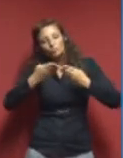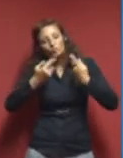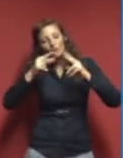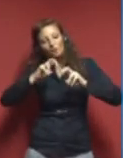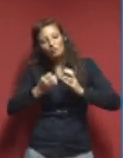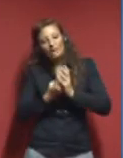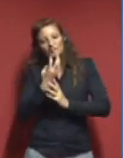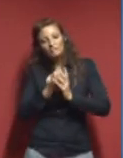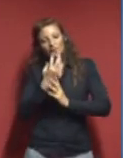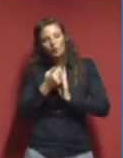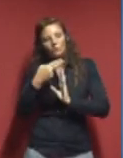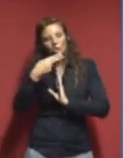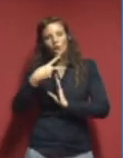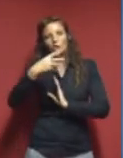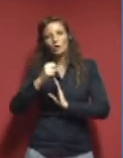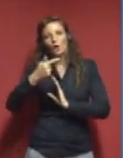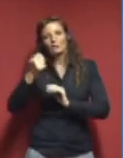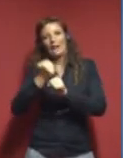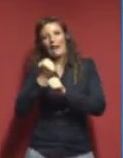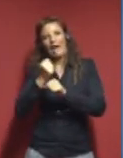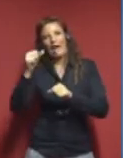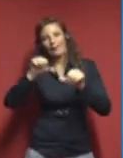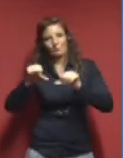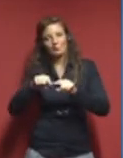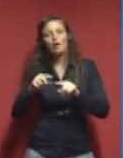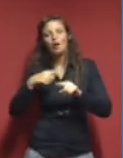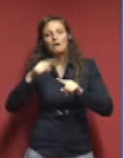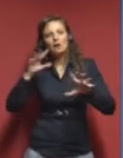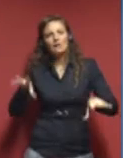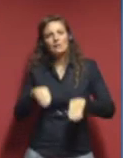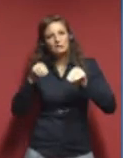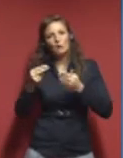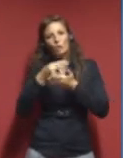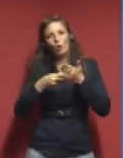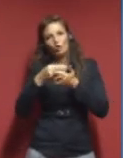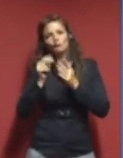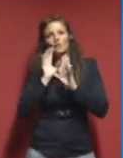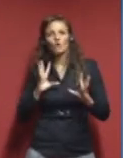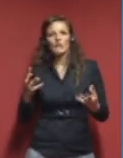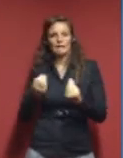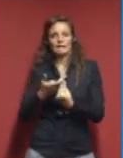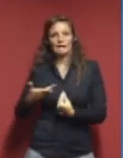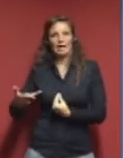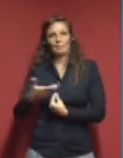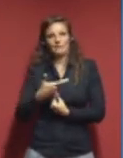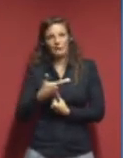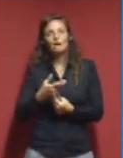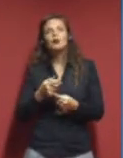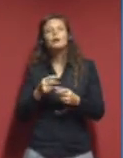started the Lasersaur together. And to give you a little background story, everything started